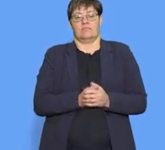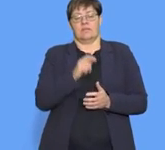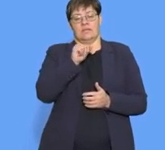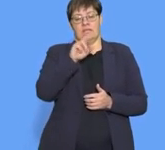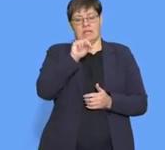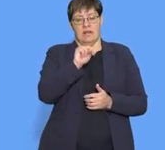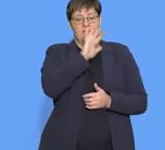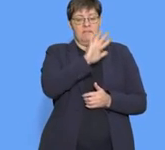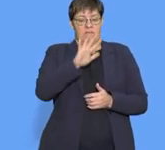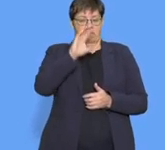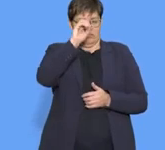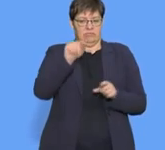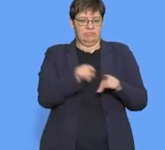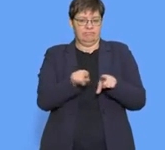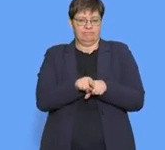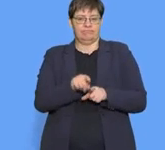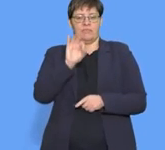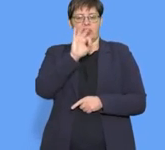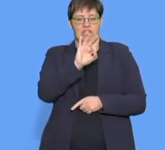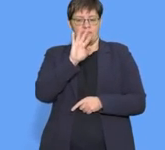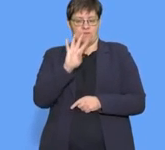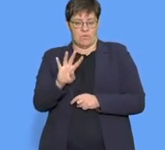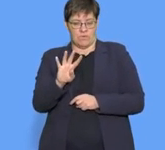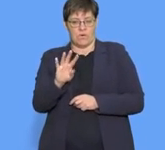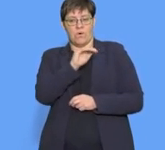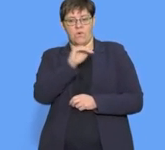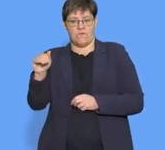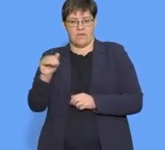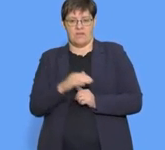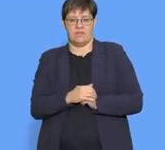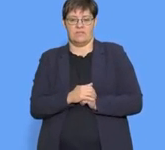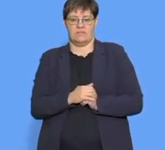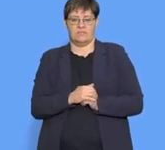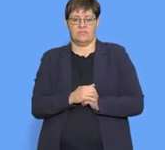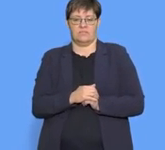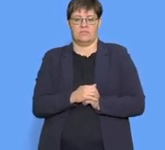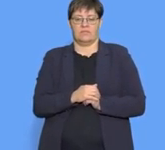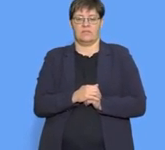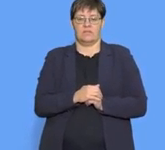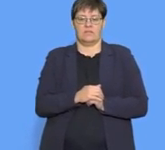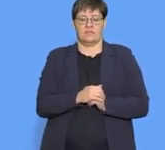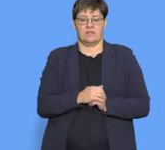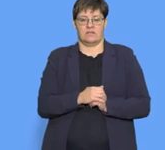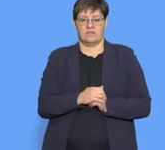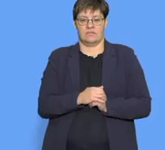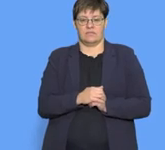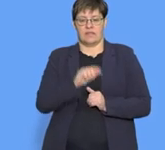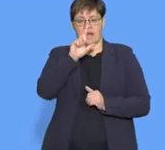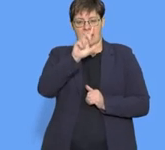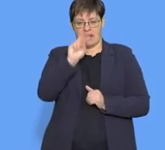Okay, so sine of 55 is equal to 34 over ln,